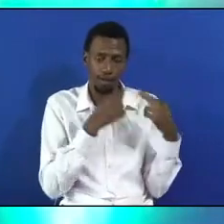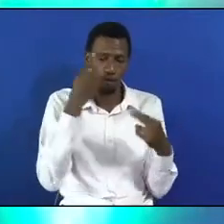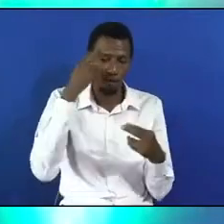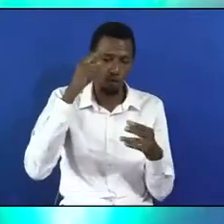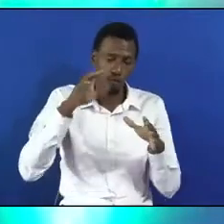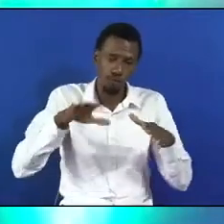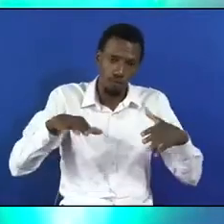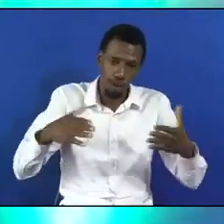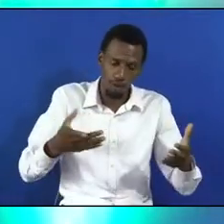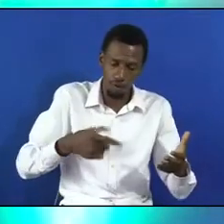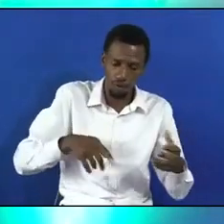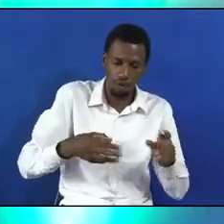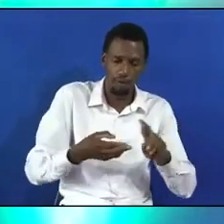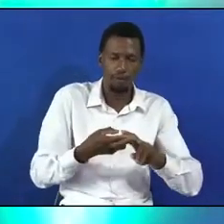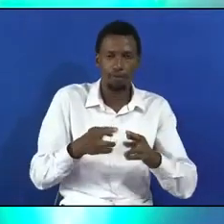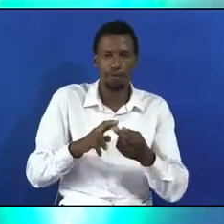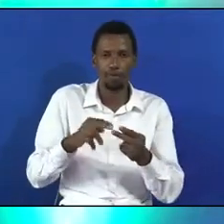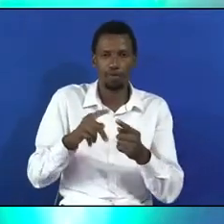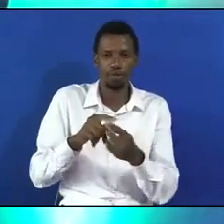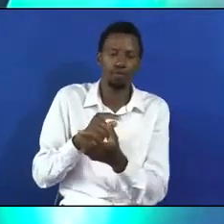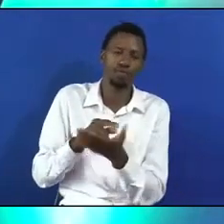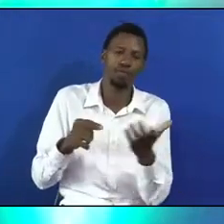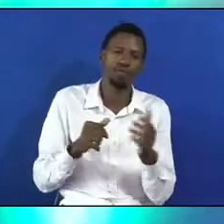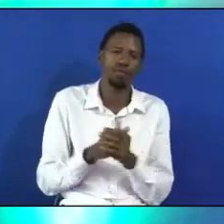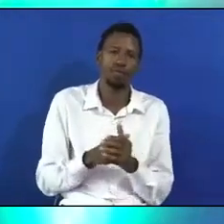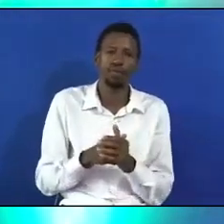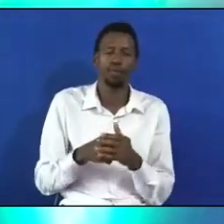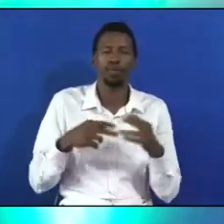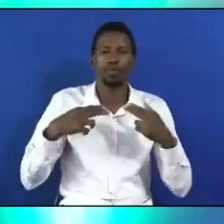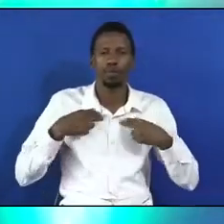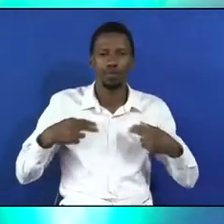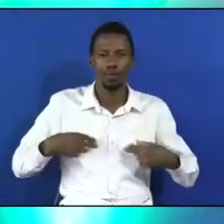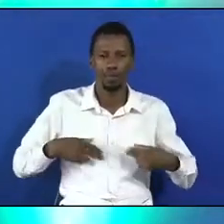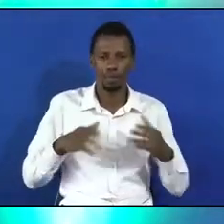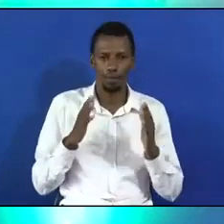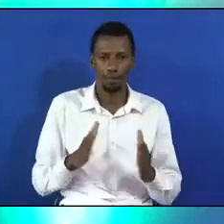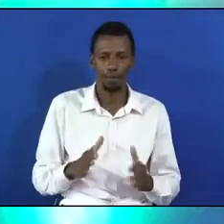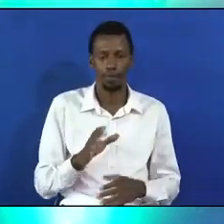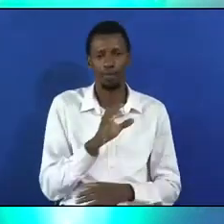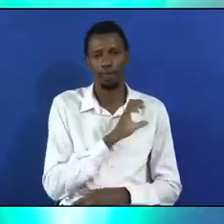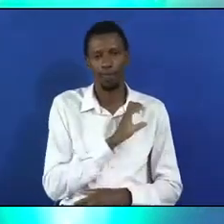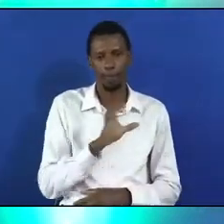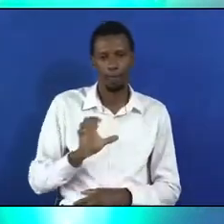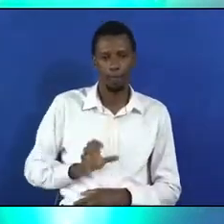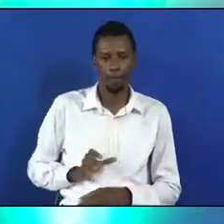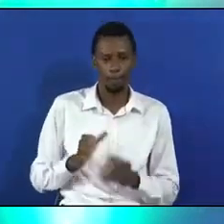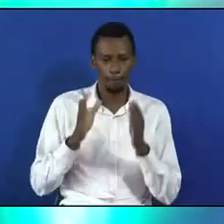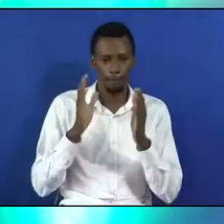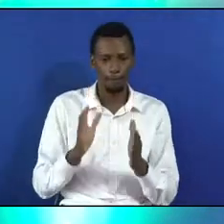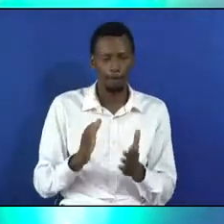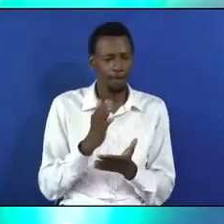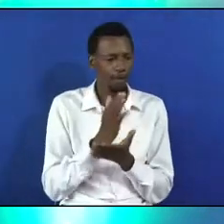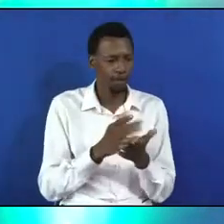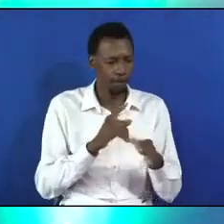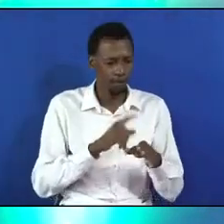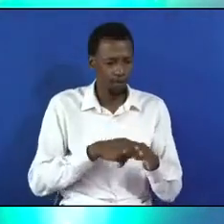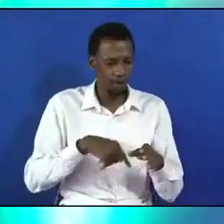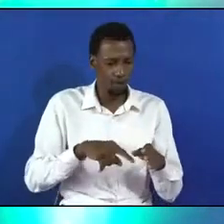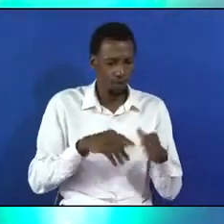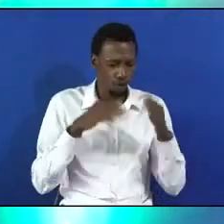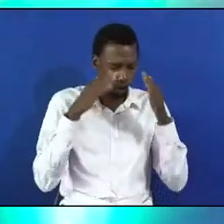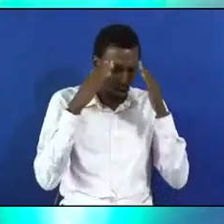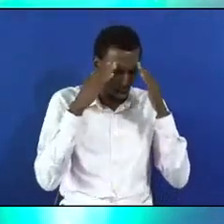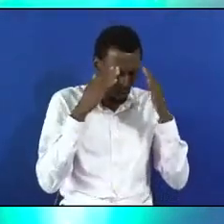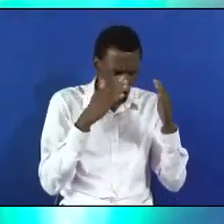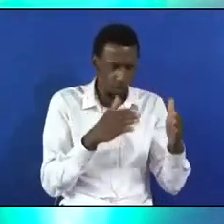them. As human beings, especially as Christians, we tend to bind ourselves into the ones